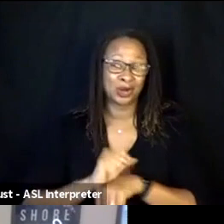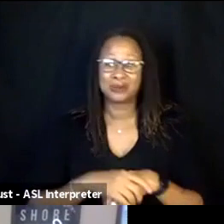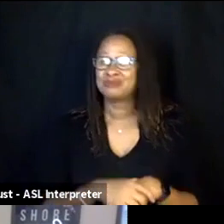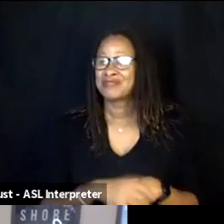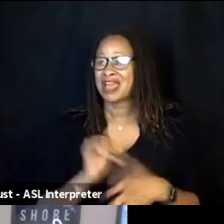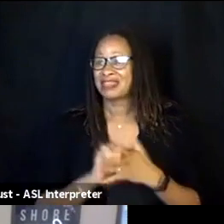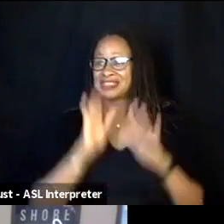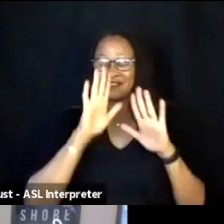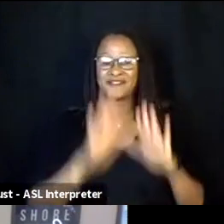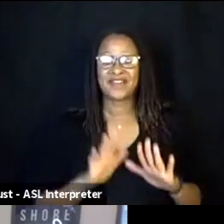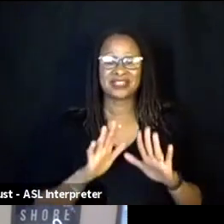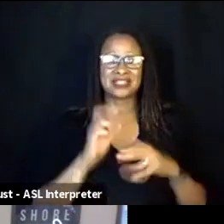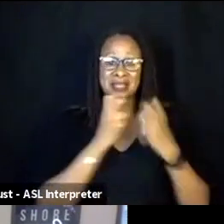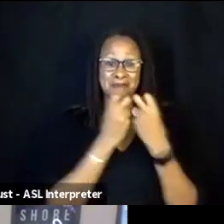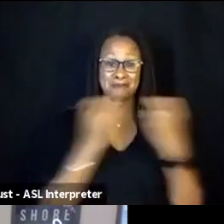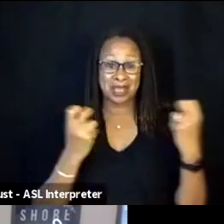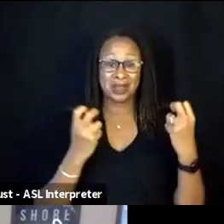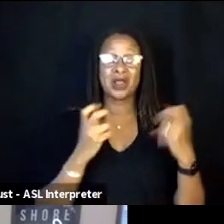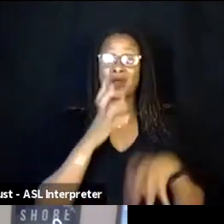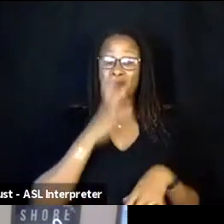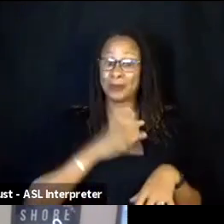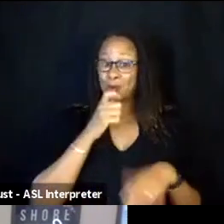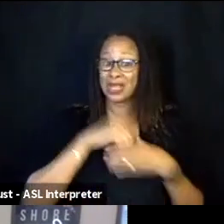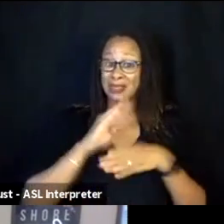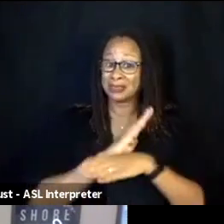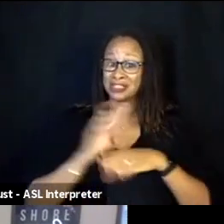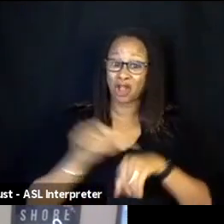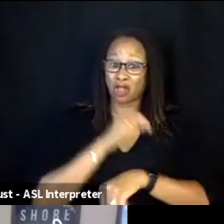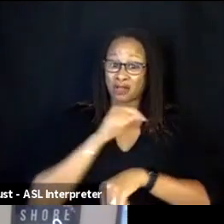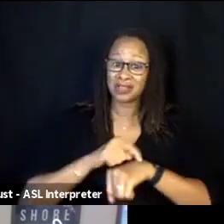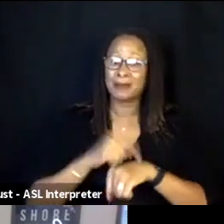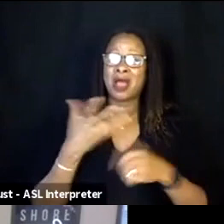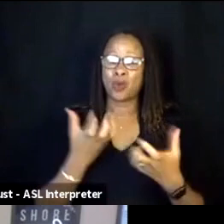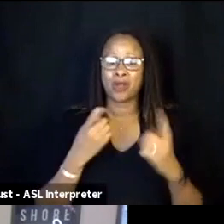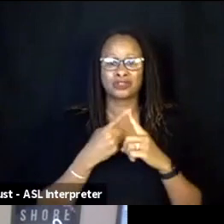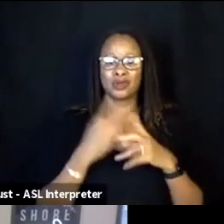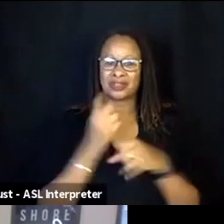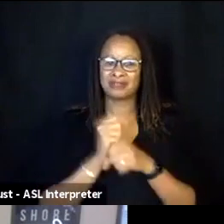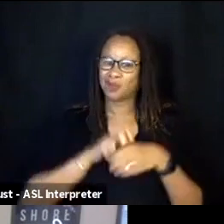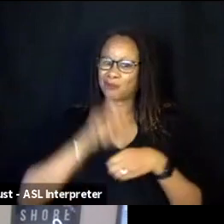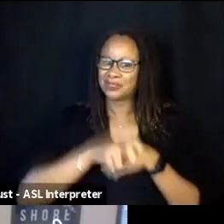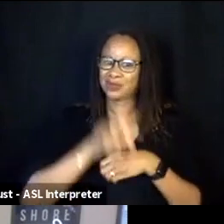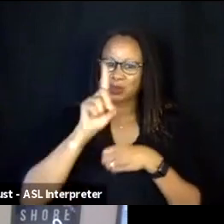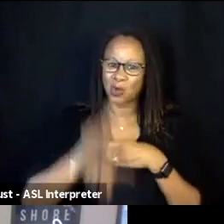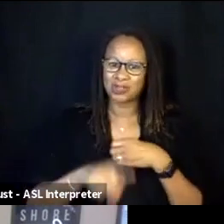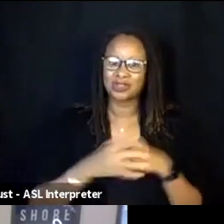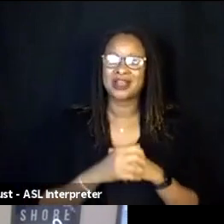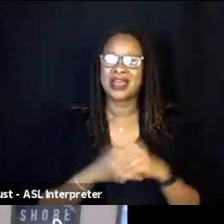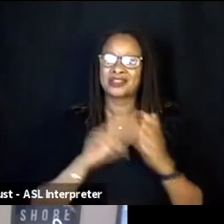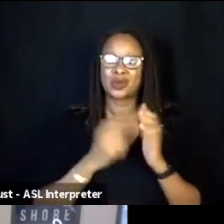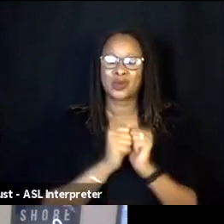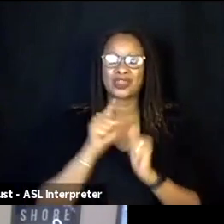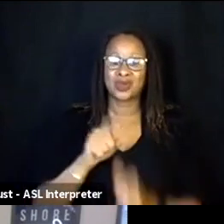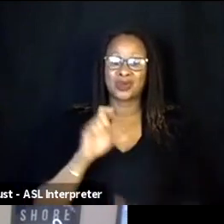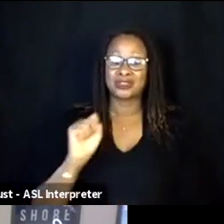just a fantastic panel of women who've been in the industry for a long time. And so I want to get right into some questions, starting with you,